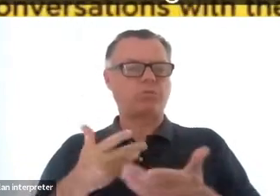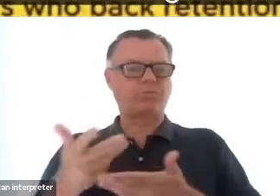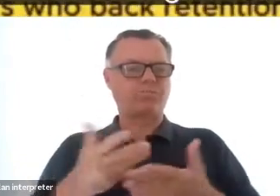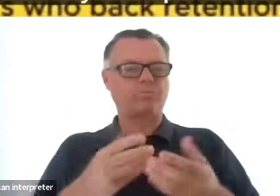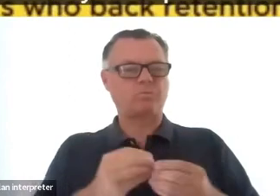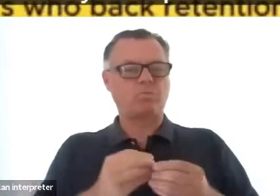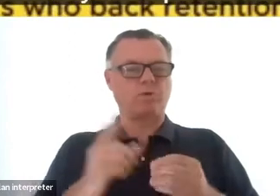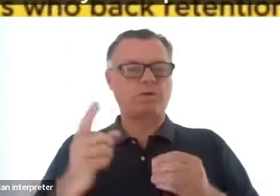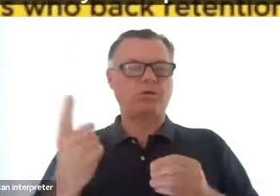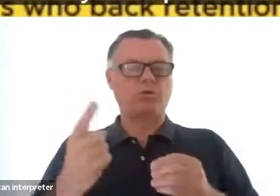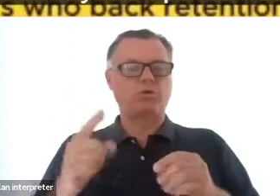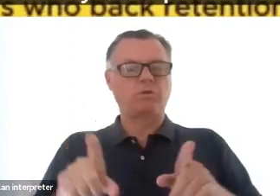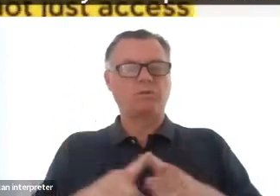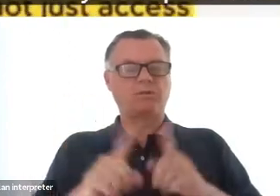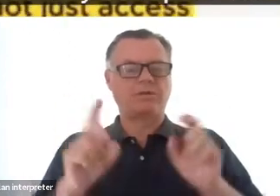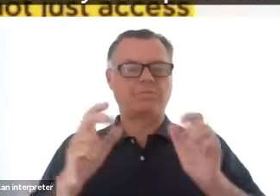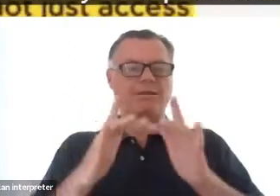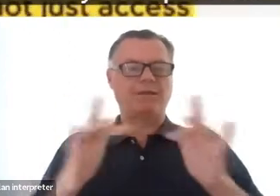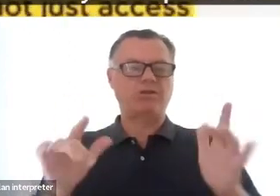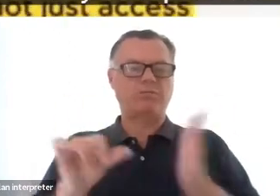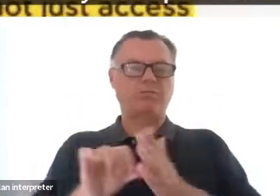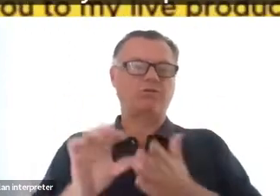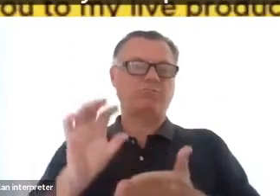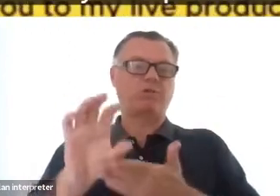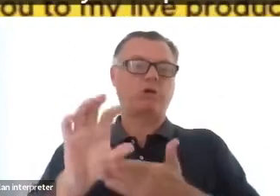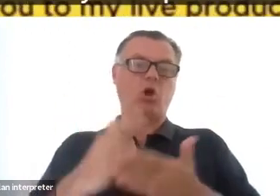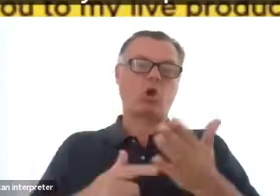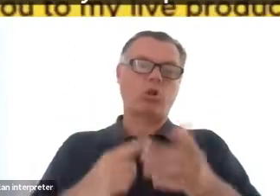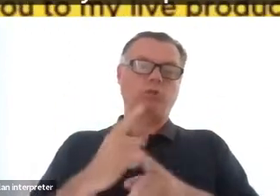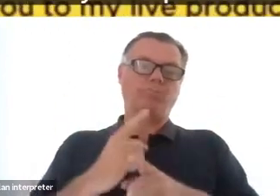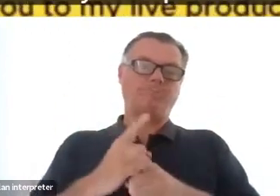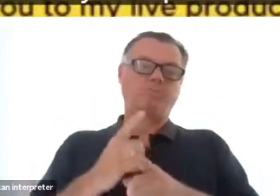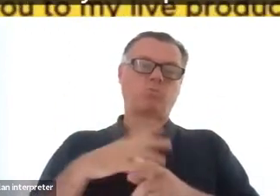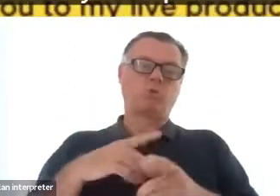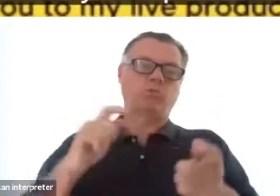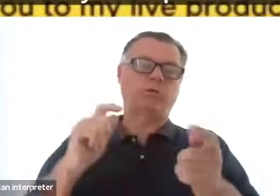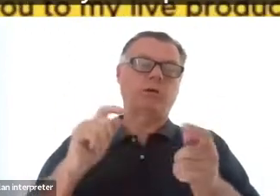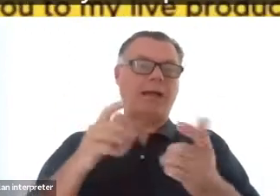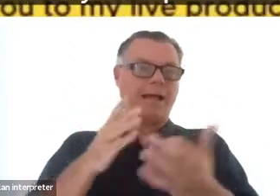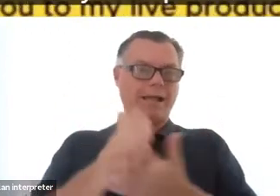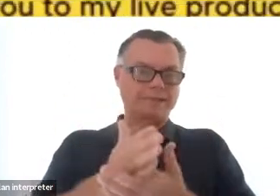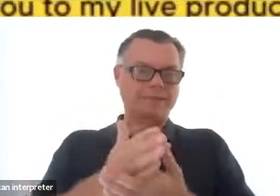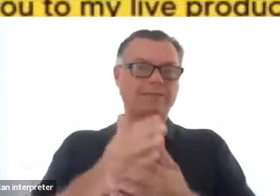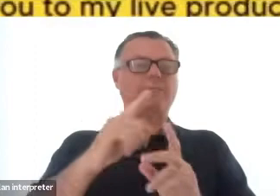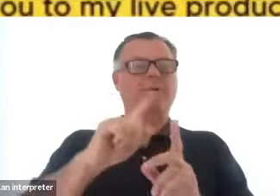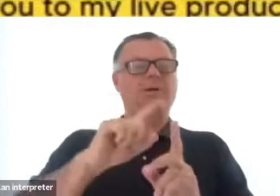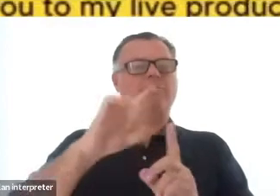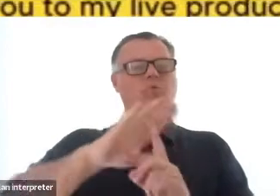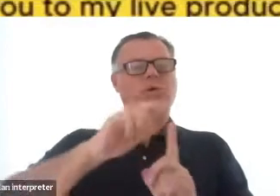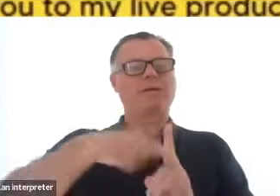angel investors who back retention, not just access. This QR code links you to my live product. Thank you.